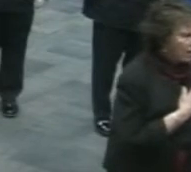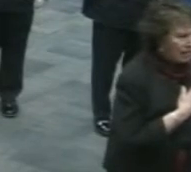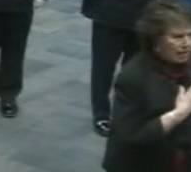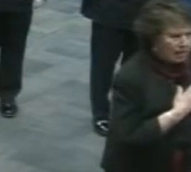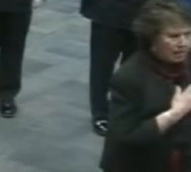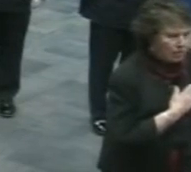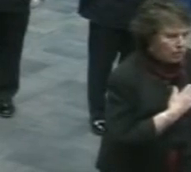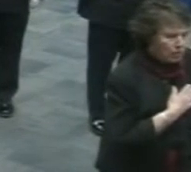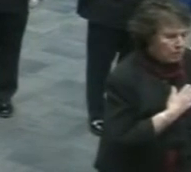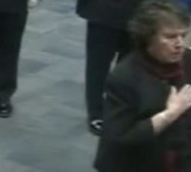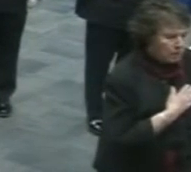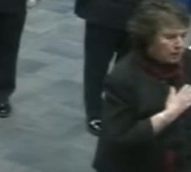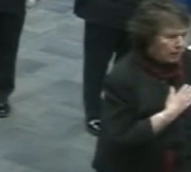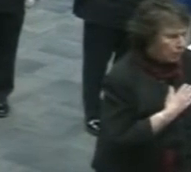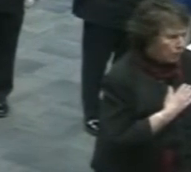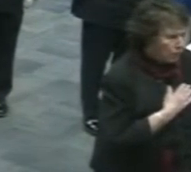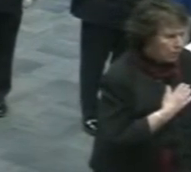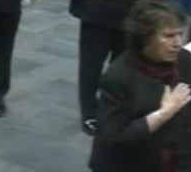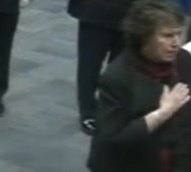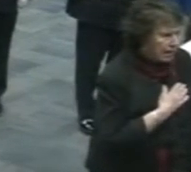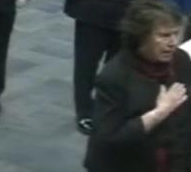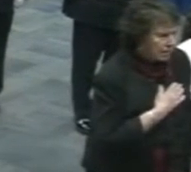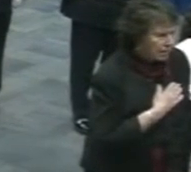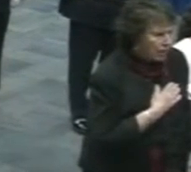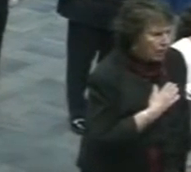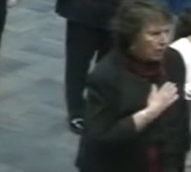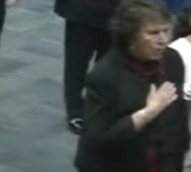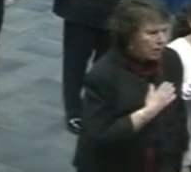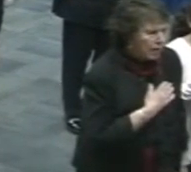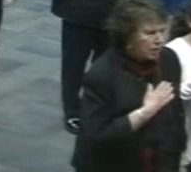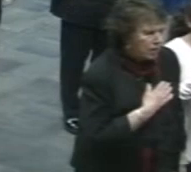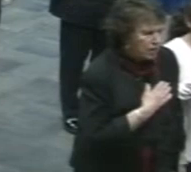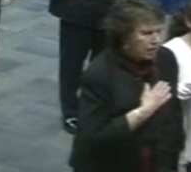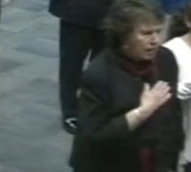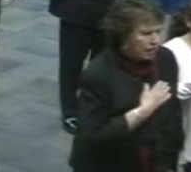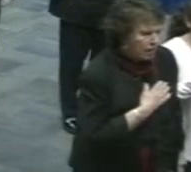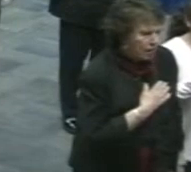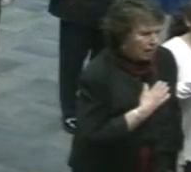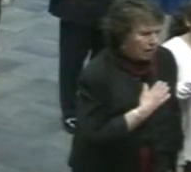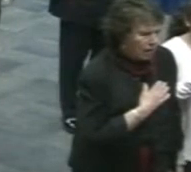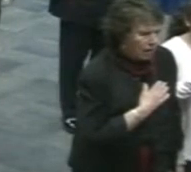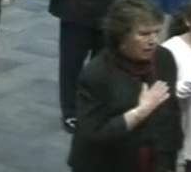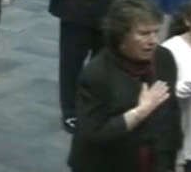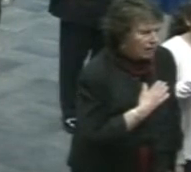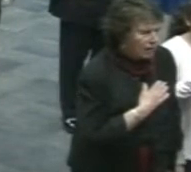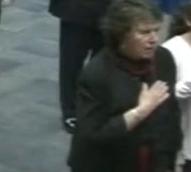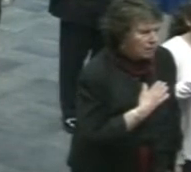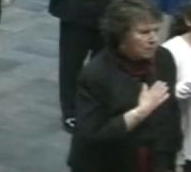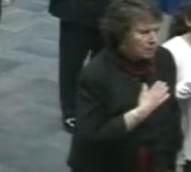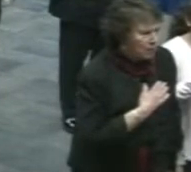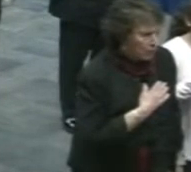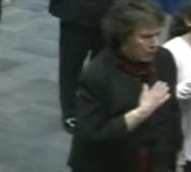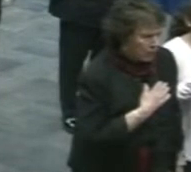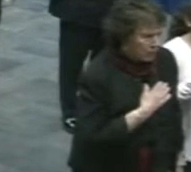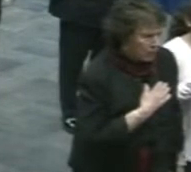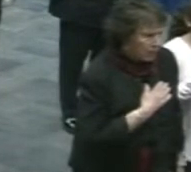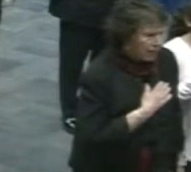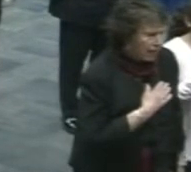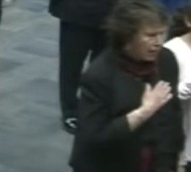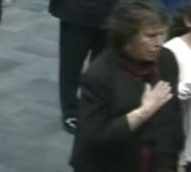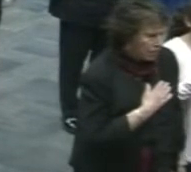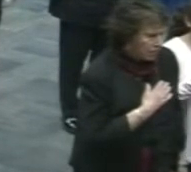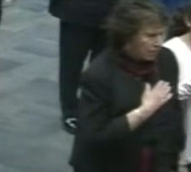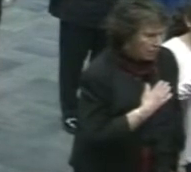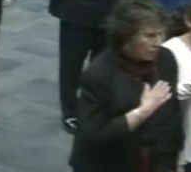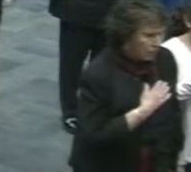America and to the republic for which it stands, one nation under God, indivisible, with liberty